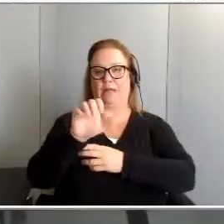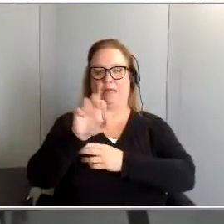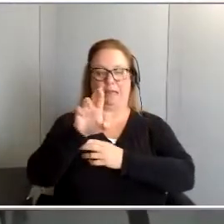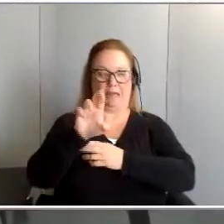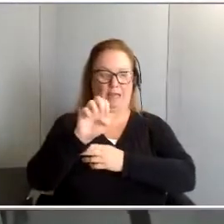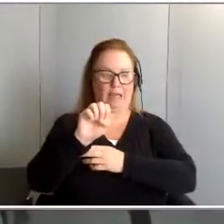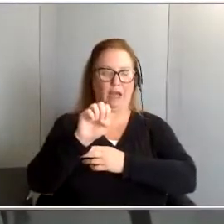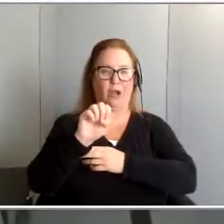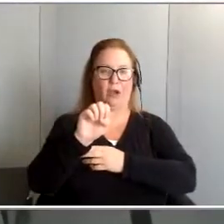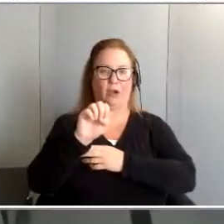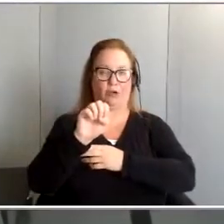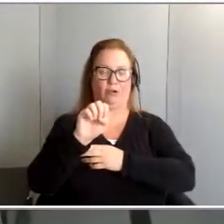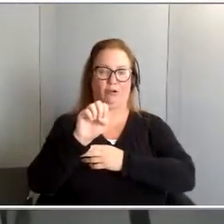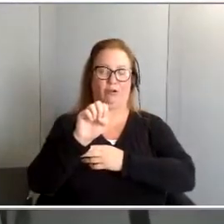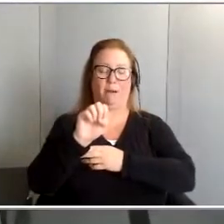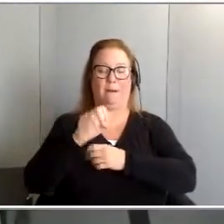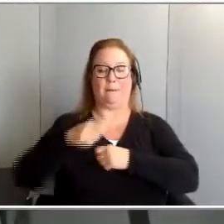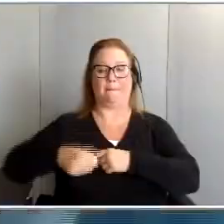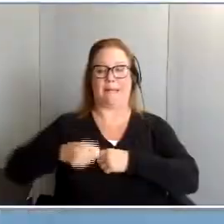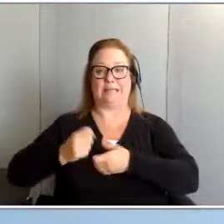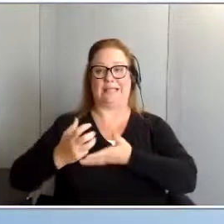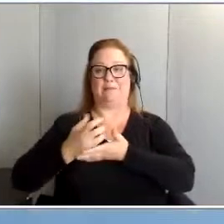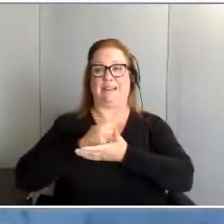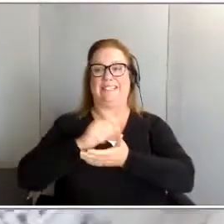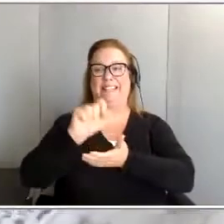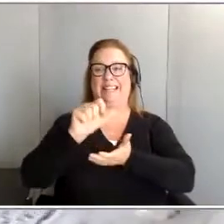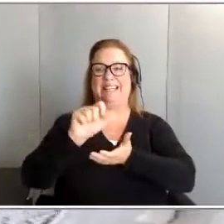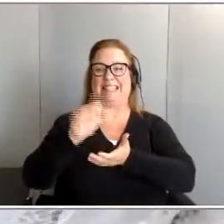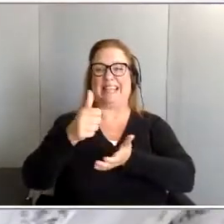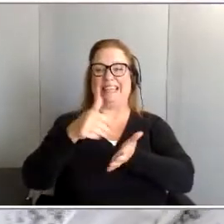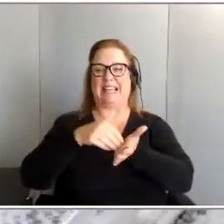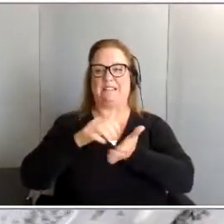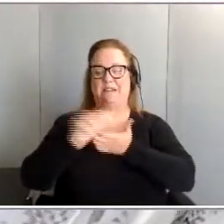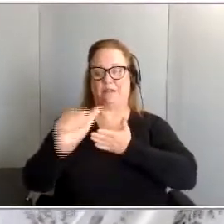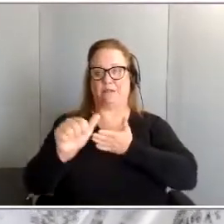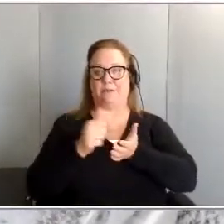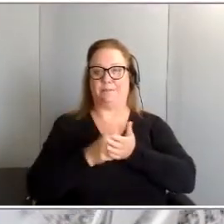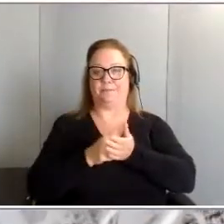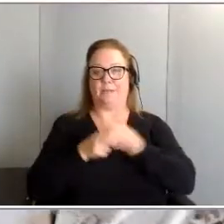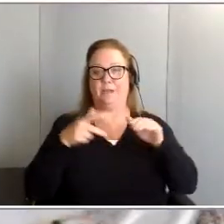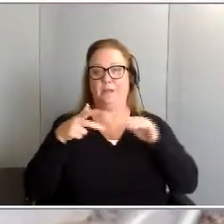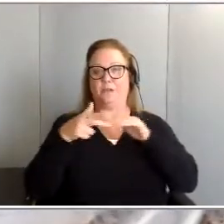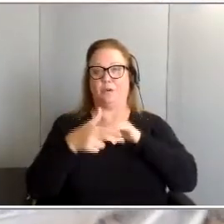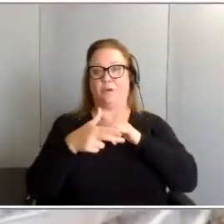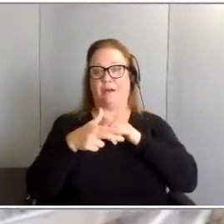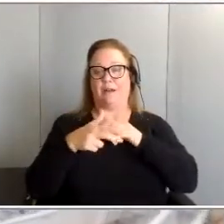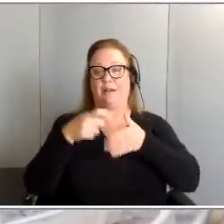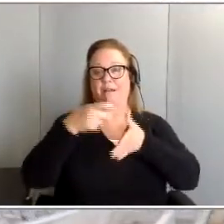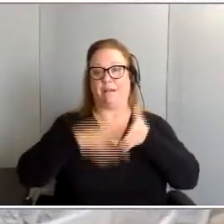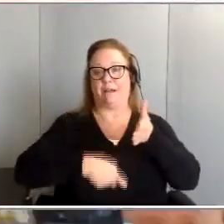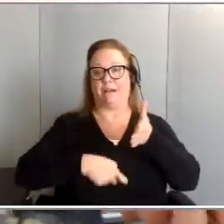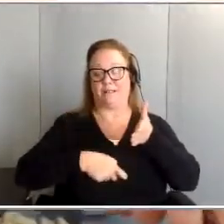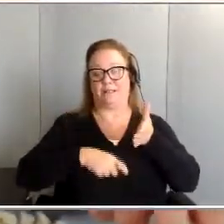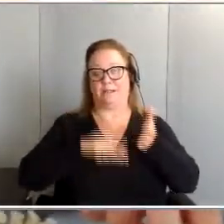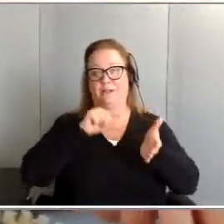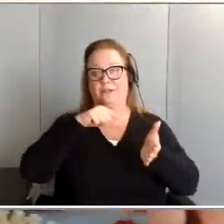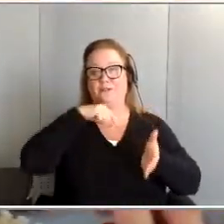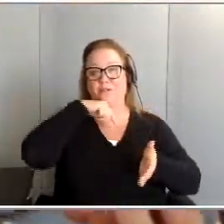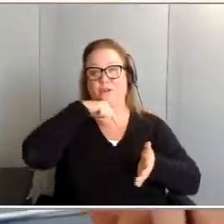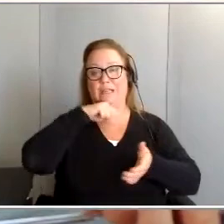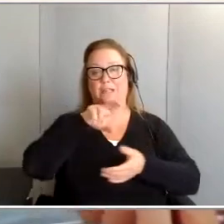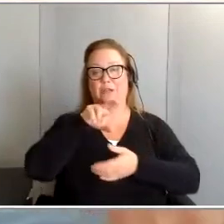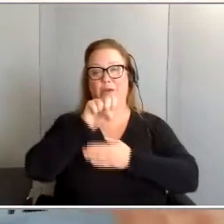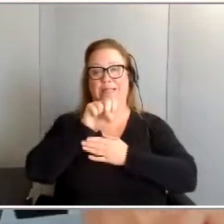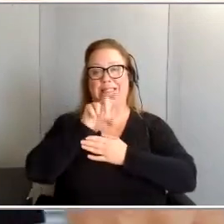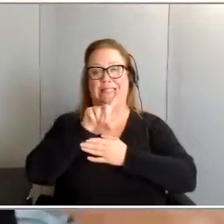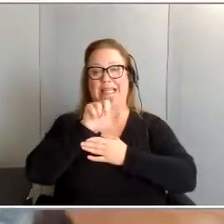raising $10,000 in donations. Well, cutting costs may mean cutting the turkey from your holiday menu. The USDA reports the price of